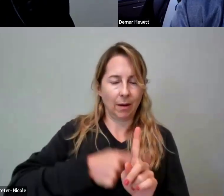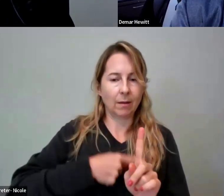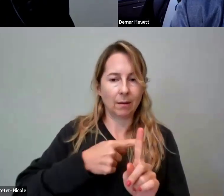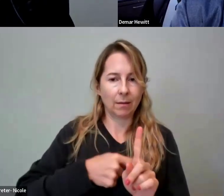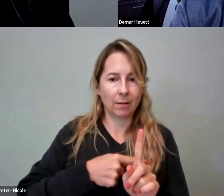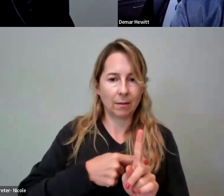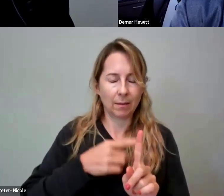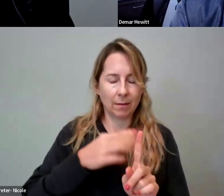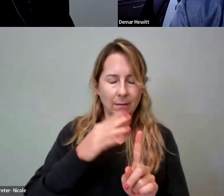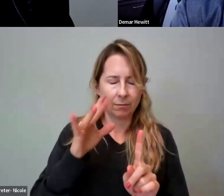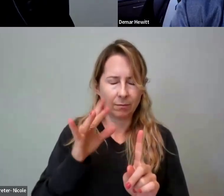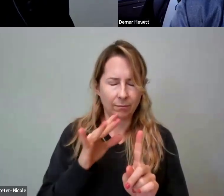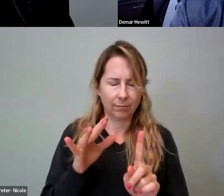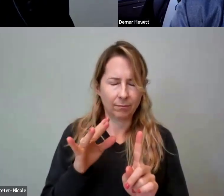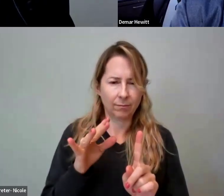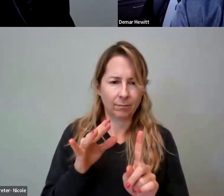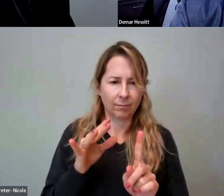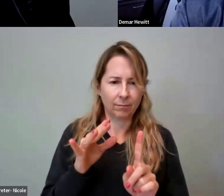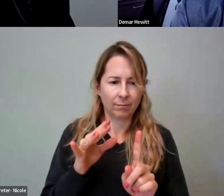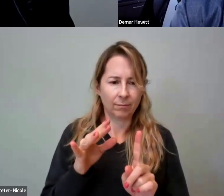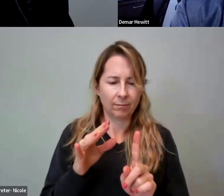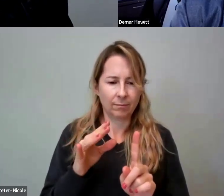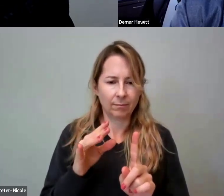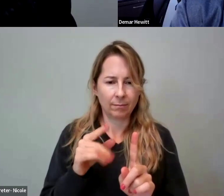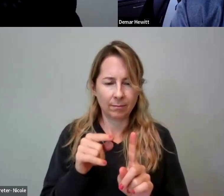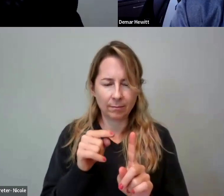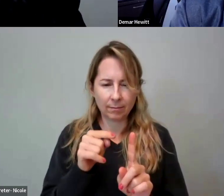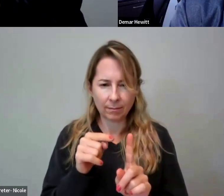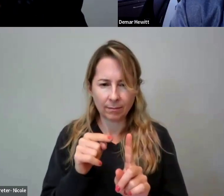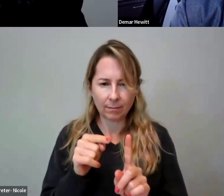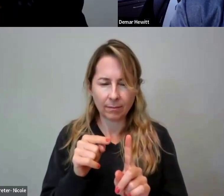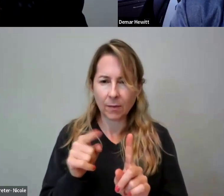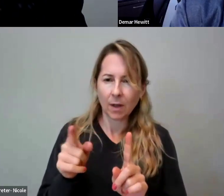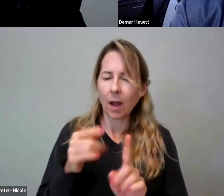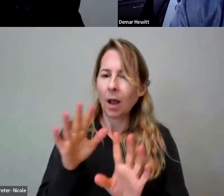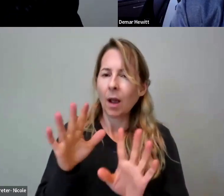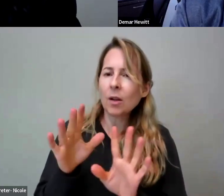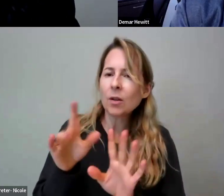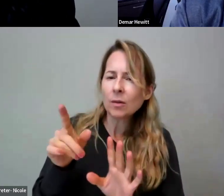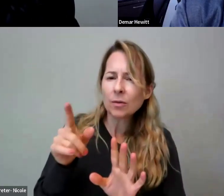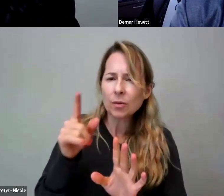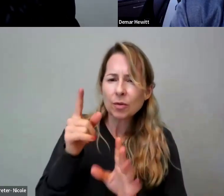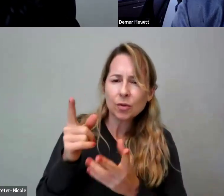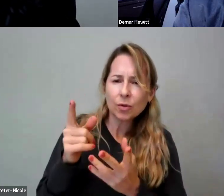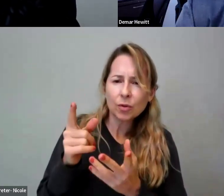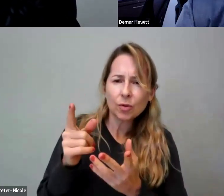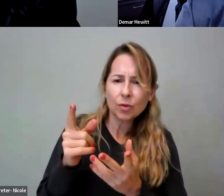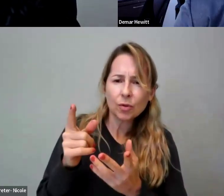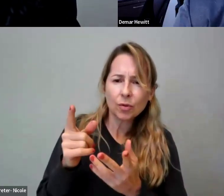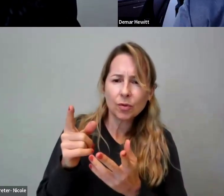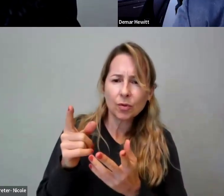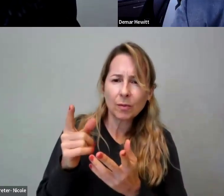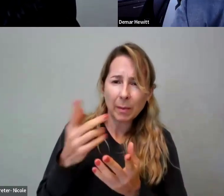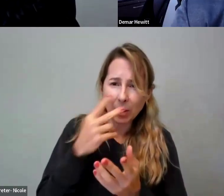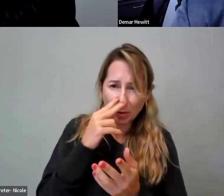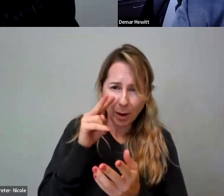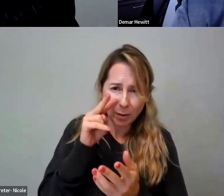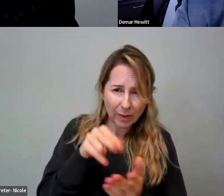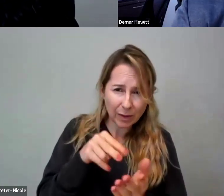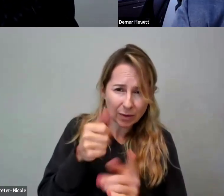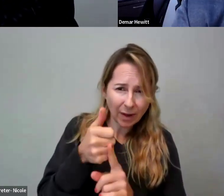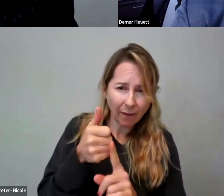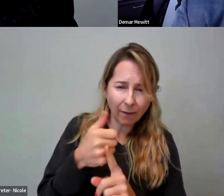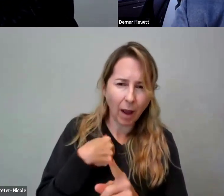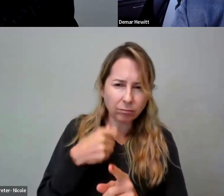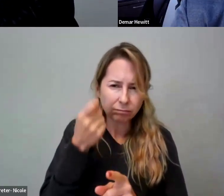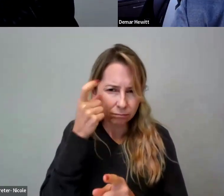support documents that show cannot afford to pay. Do you think do you want to take a look at the Q&A box for